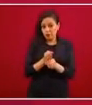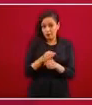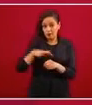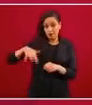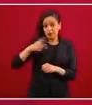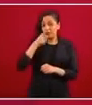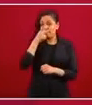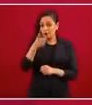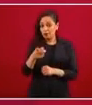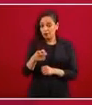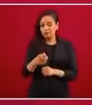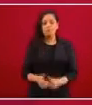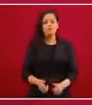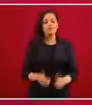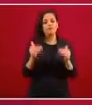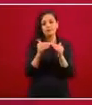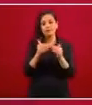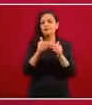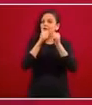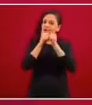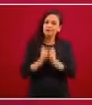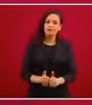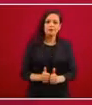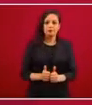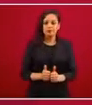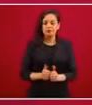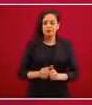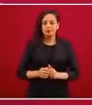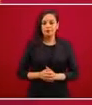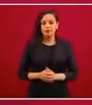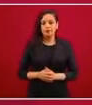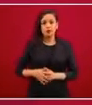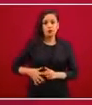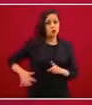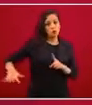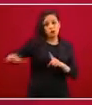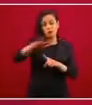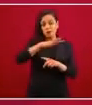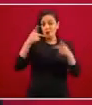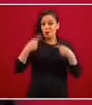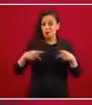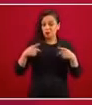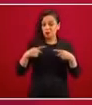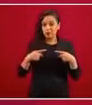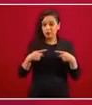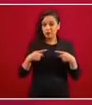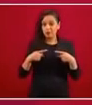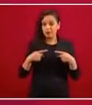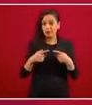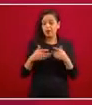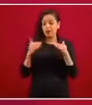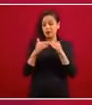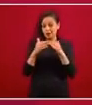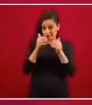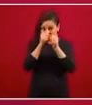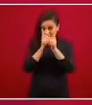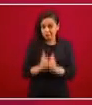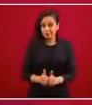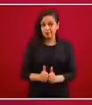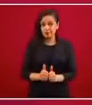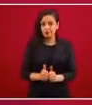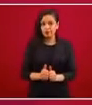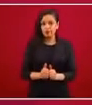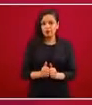manner when it comes to abiding by the mitigation measures. So this means stay at